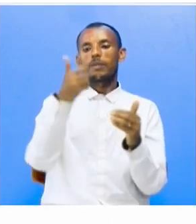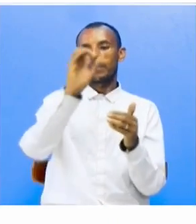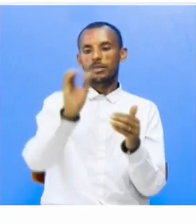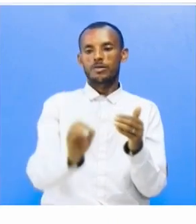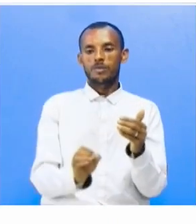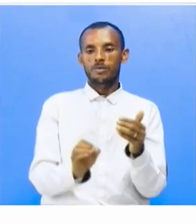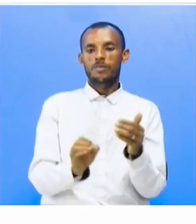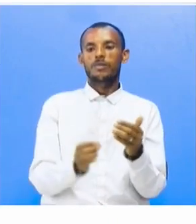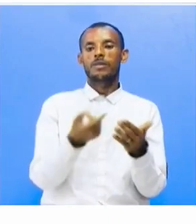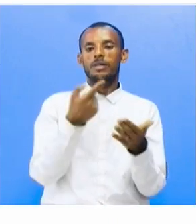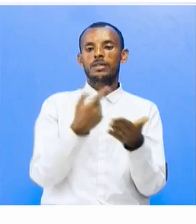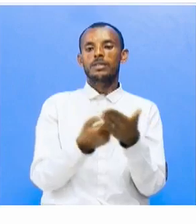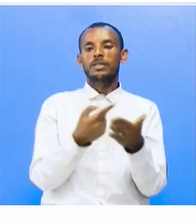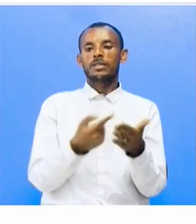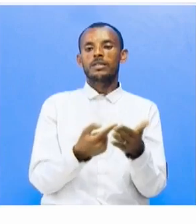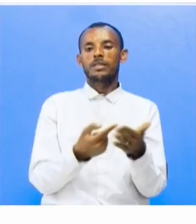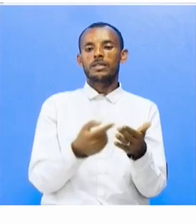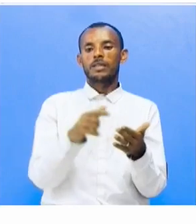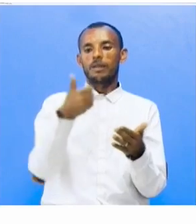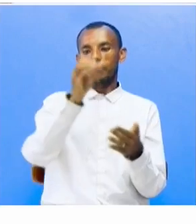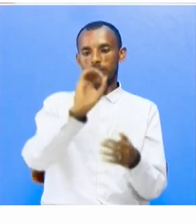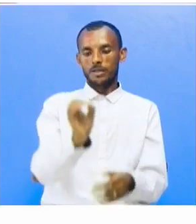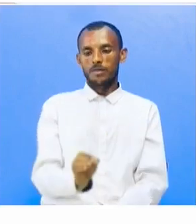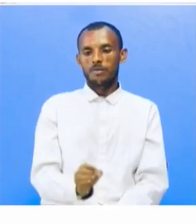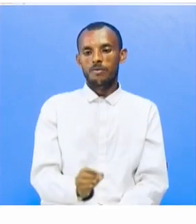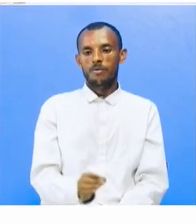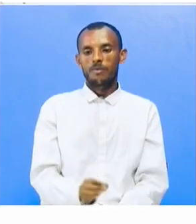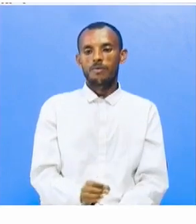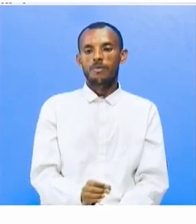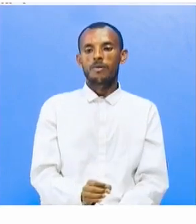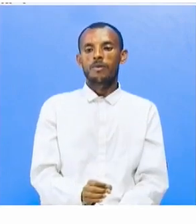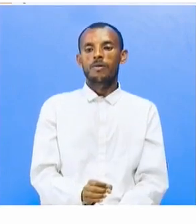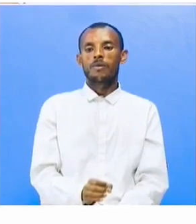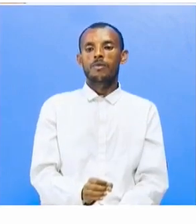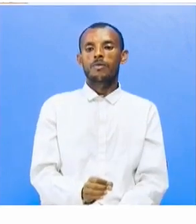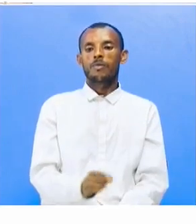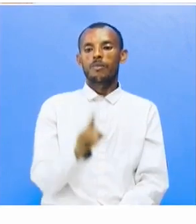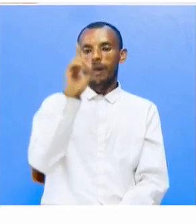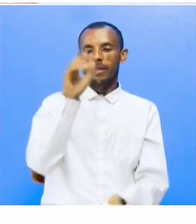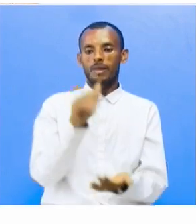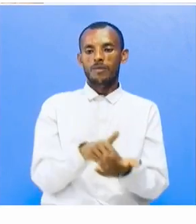of this. It is 10% of